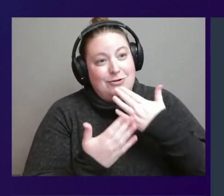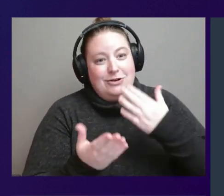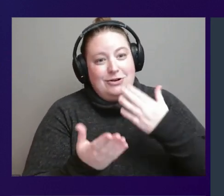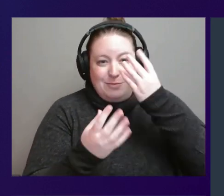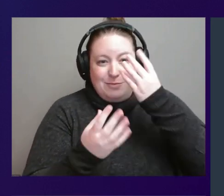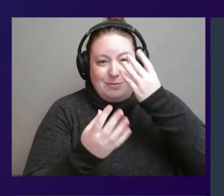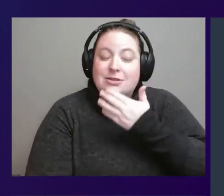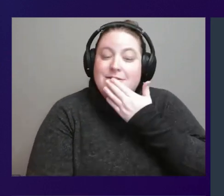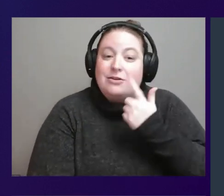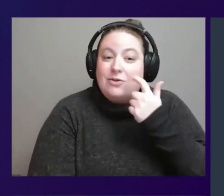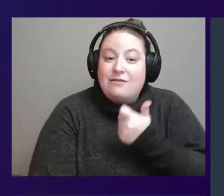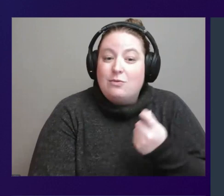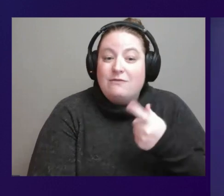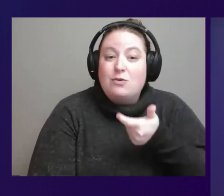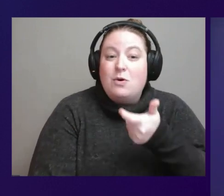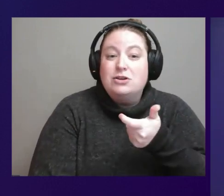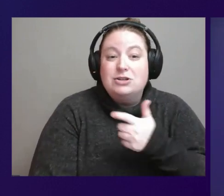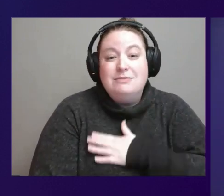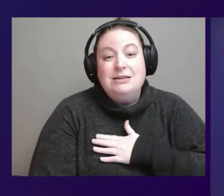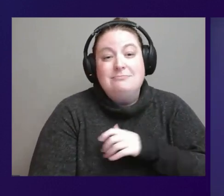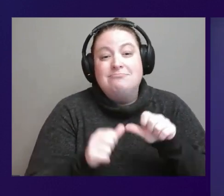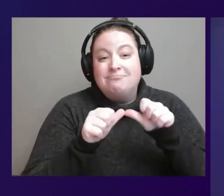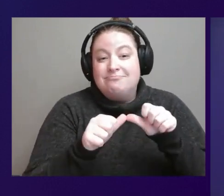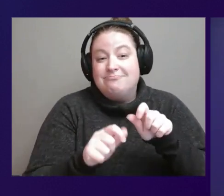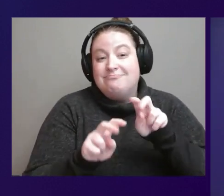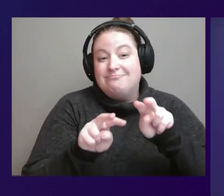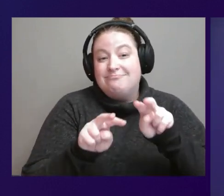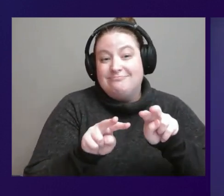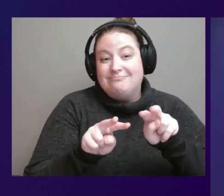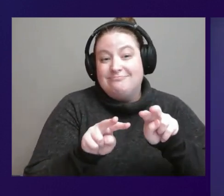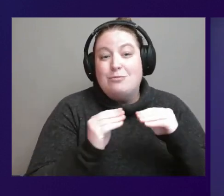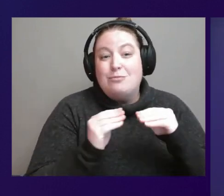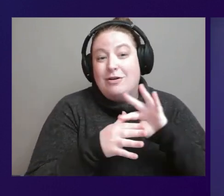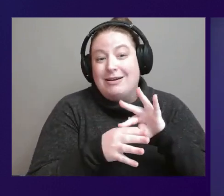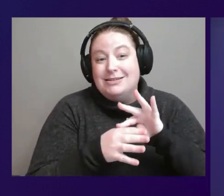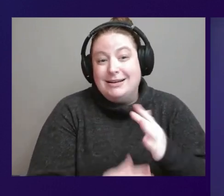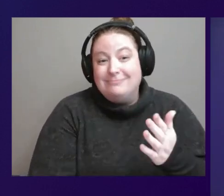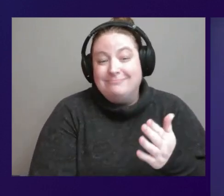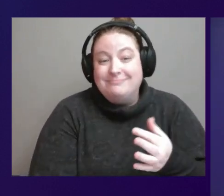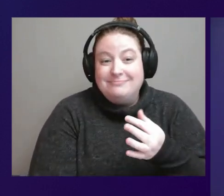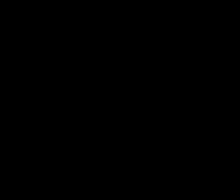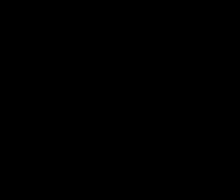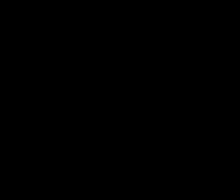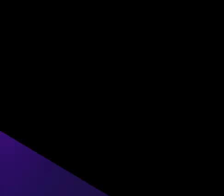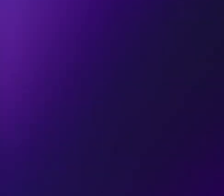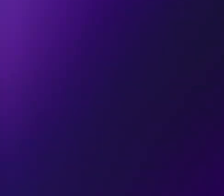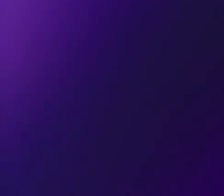in. Please stay tuned. We've got some additional exciting content coming up for you. Thanks so much.